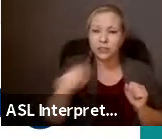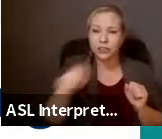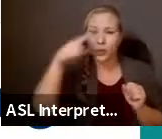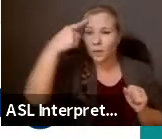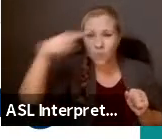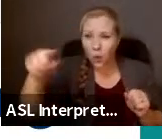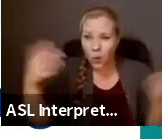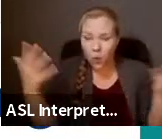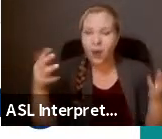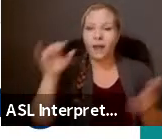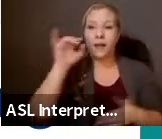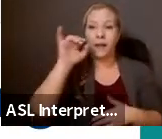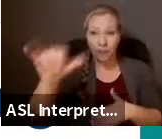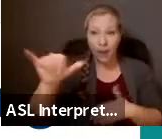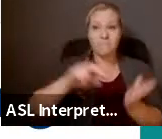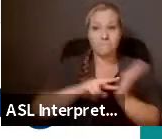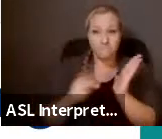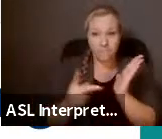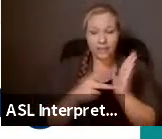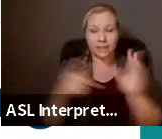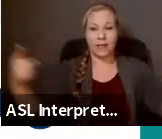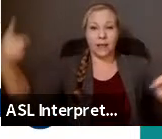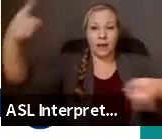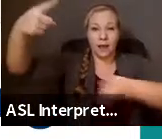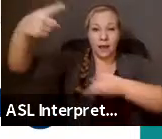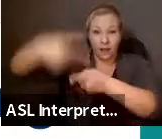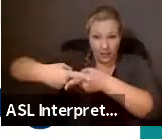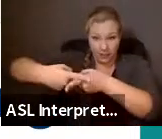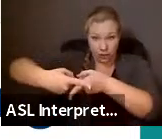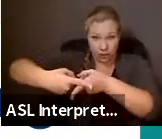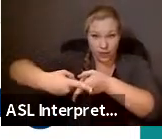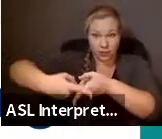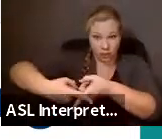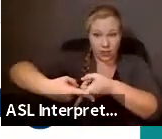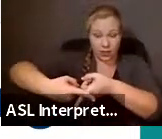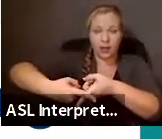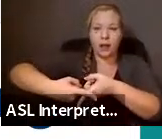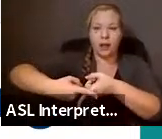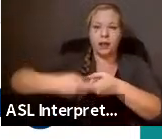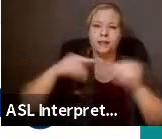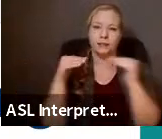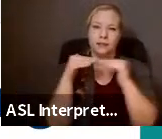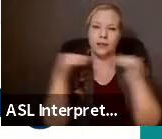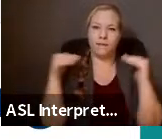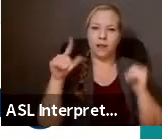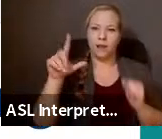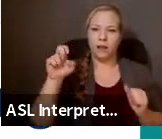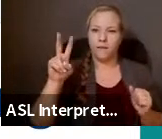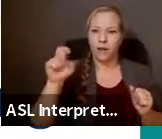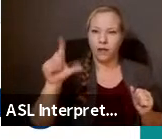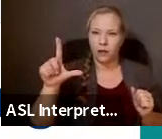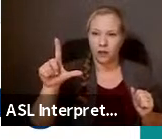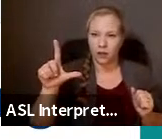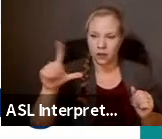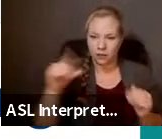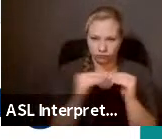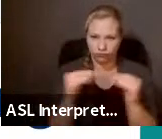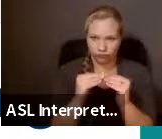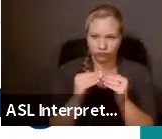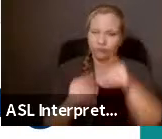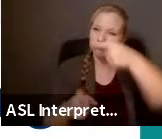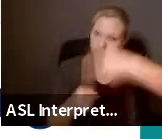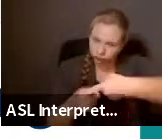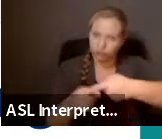level intersections where streets meet each other, or in some cases where the shared use path will meet a street